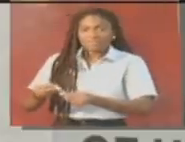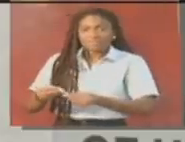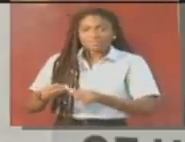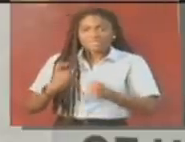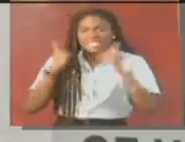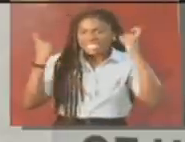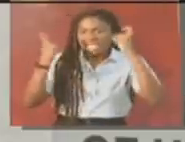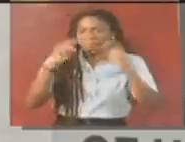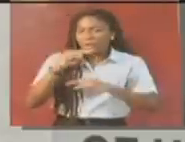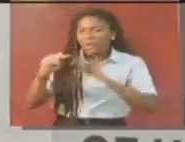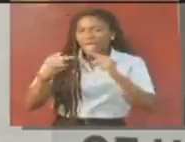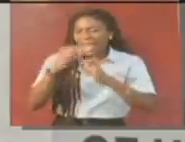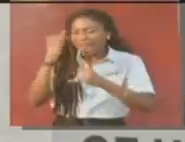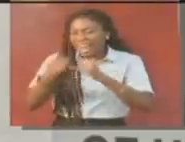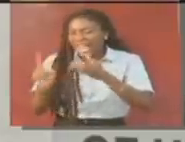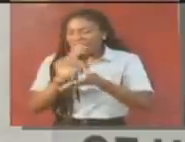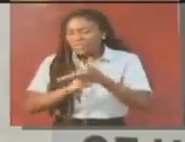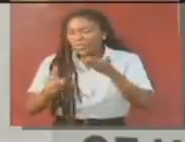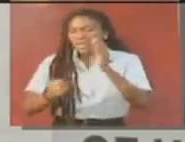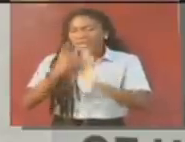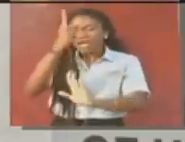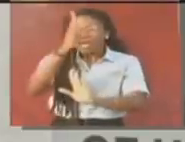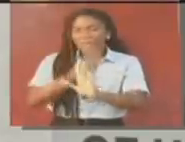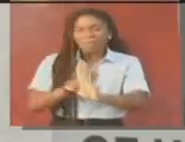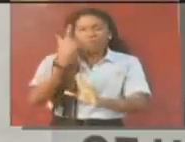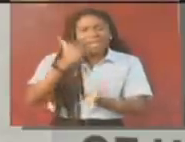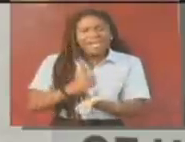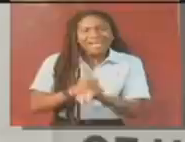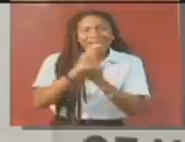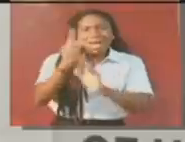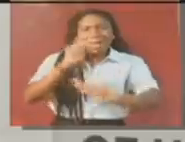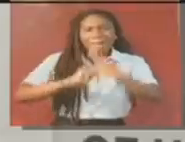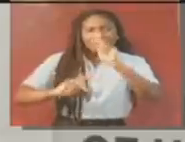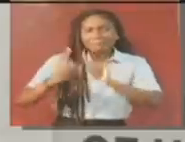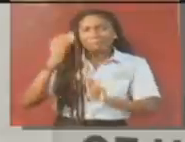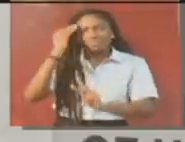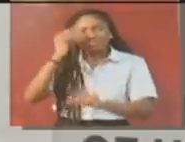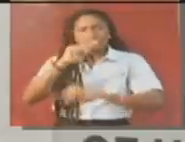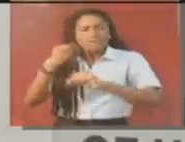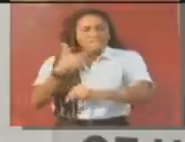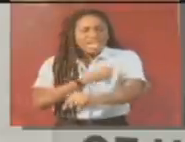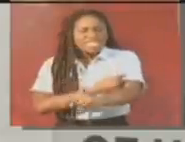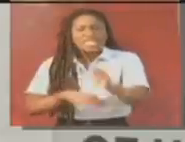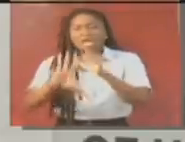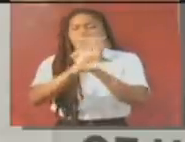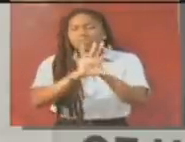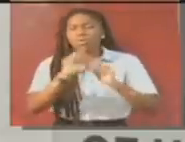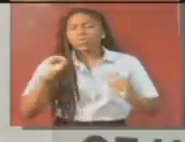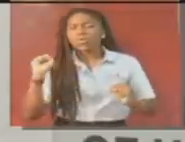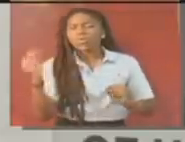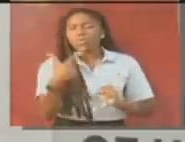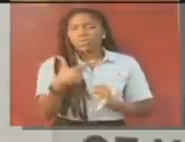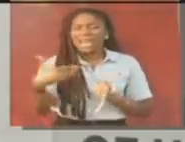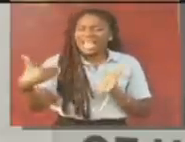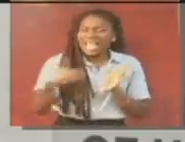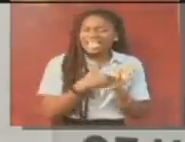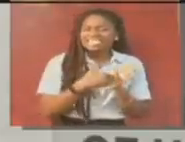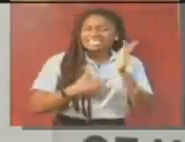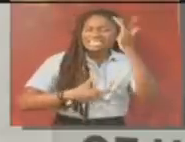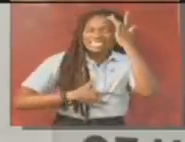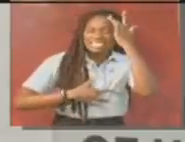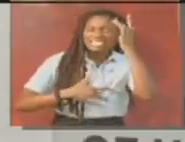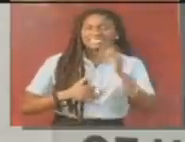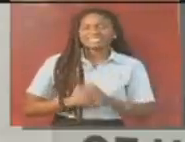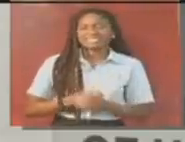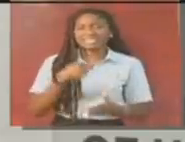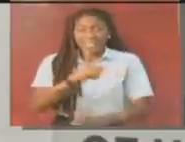April, aims to promote the use of vaccines to protect people of all ages against diseases. Immunization